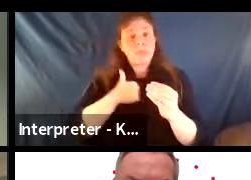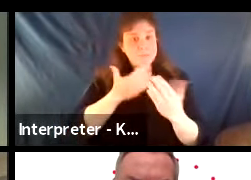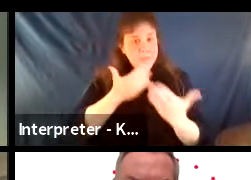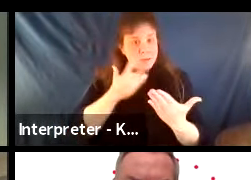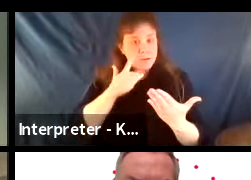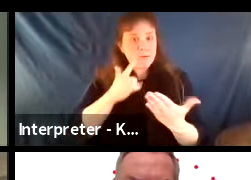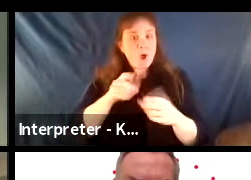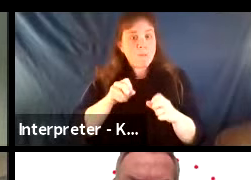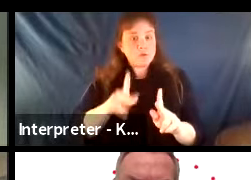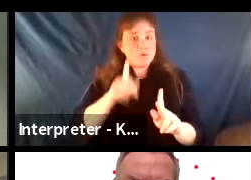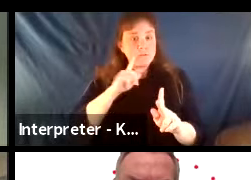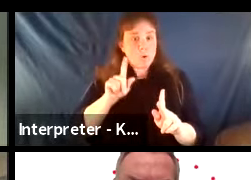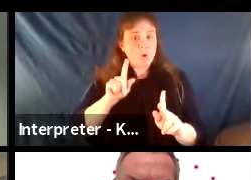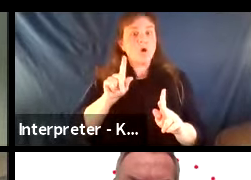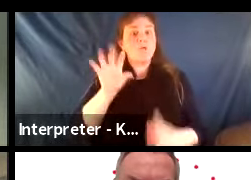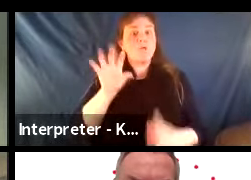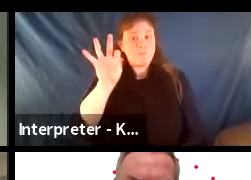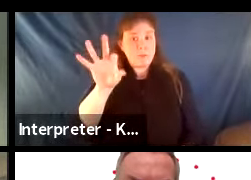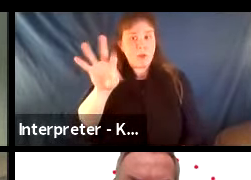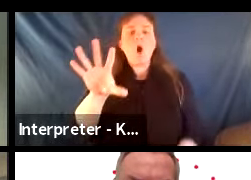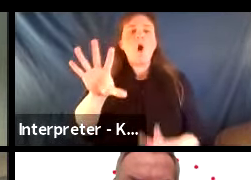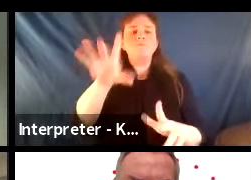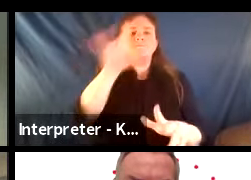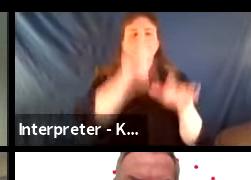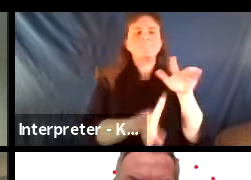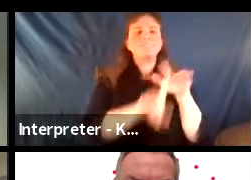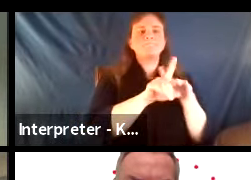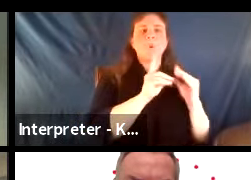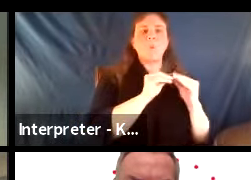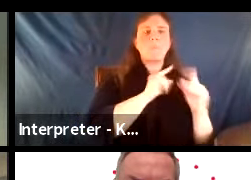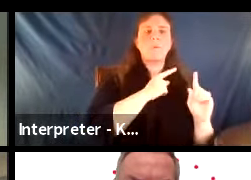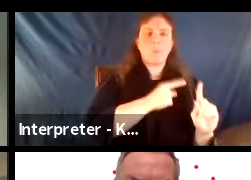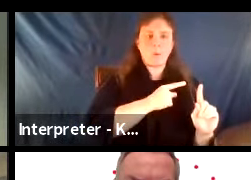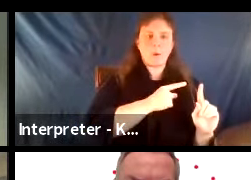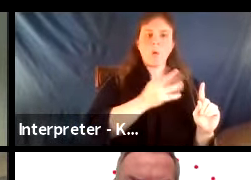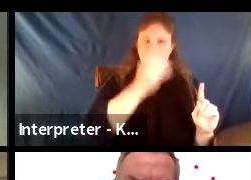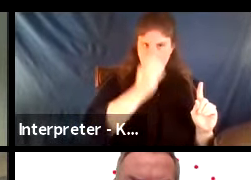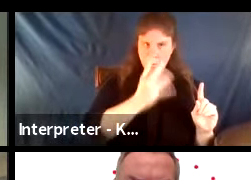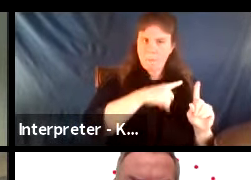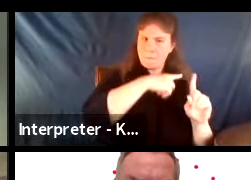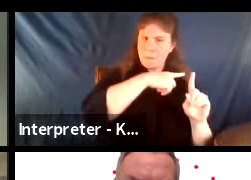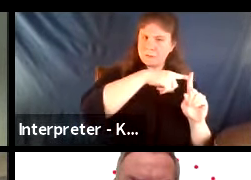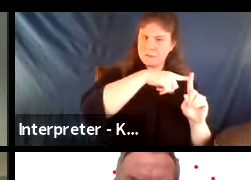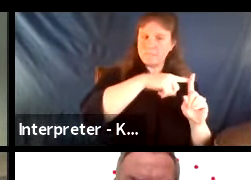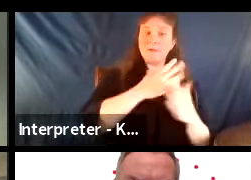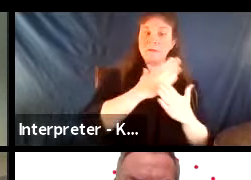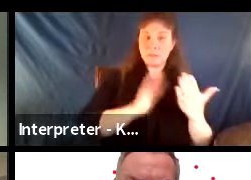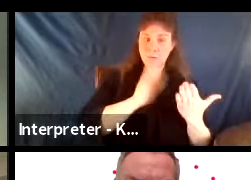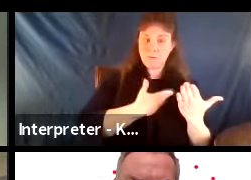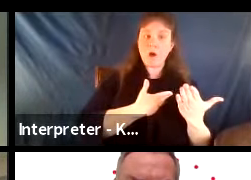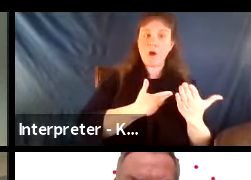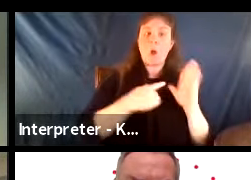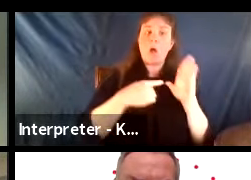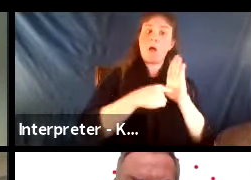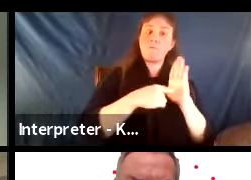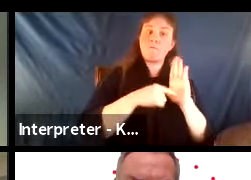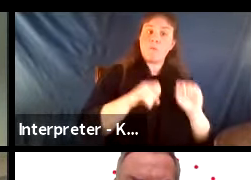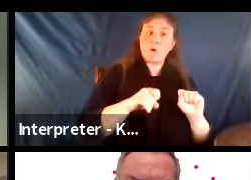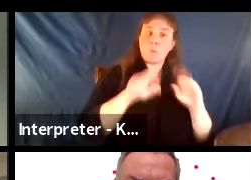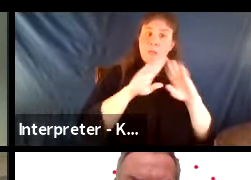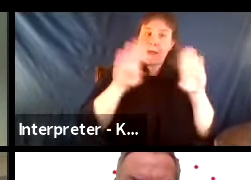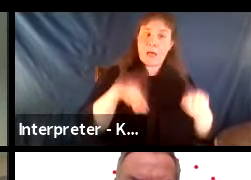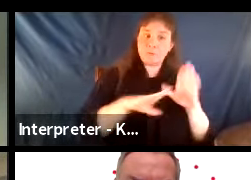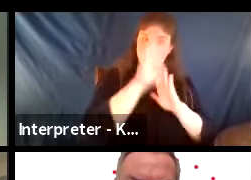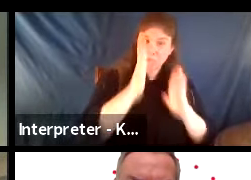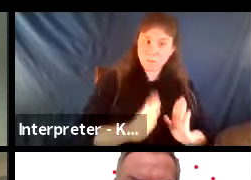Oh, I know what my third point was. My third point was I just wanted to share on a positive note that some of our affordable housing developers who have big communities